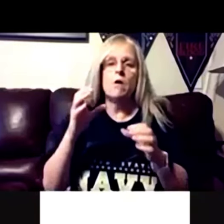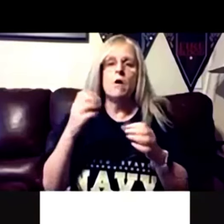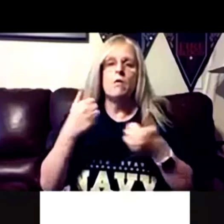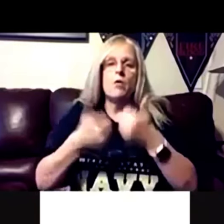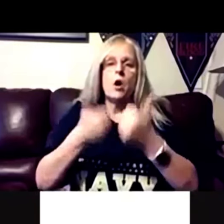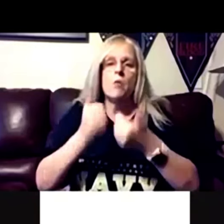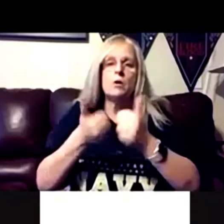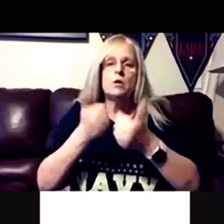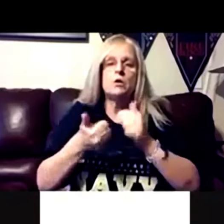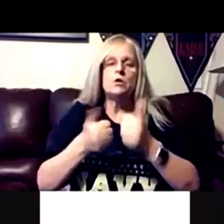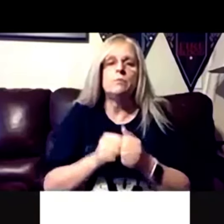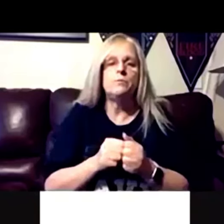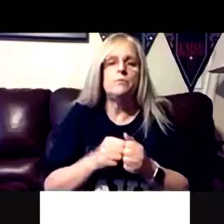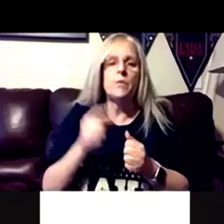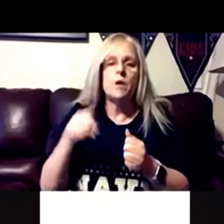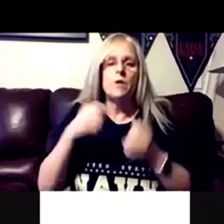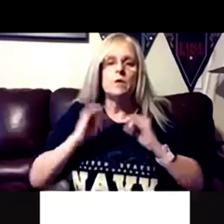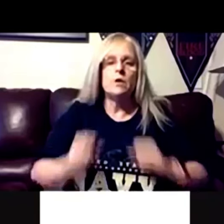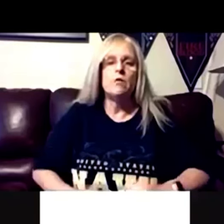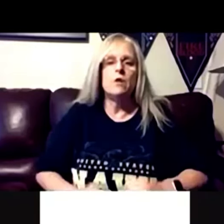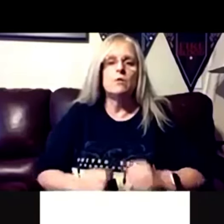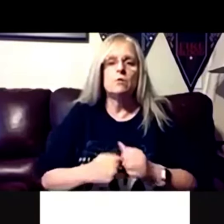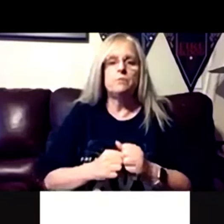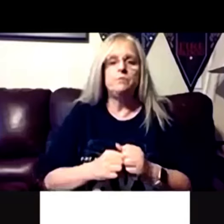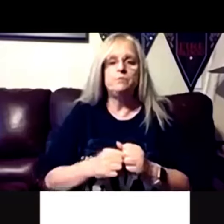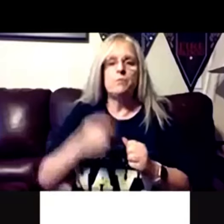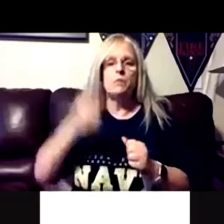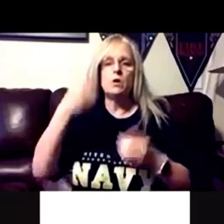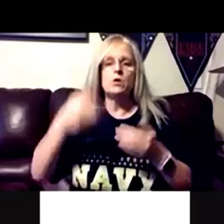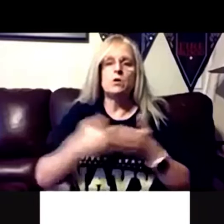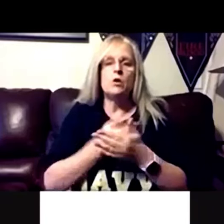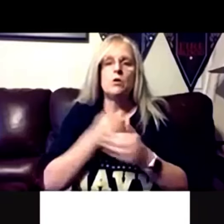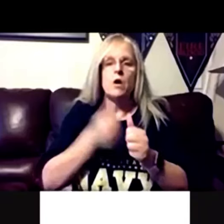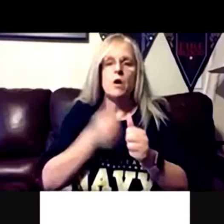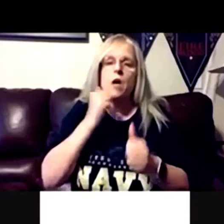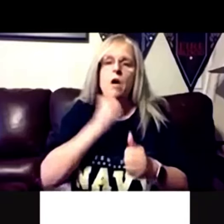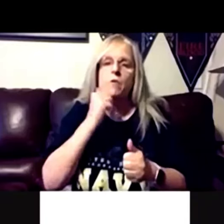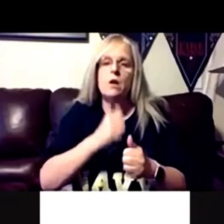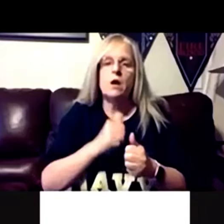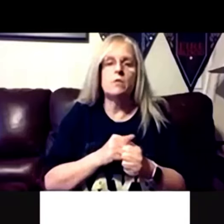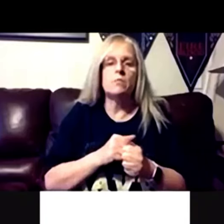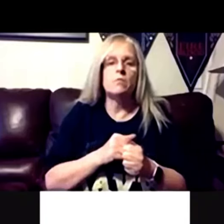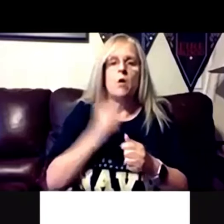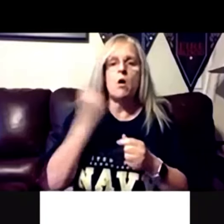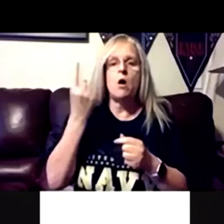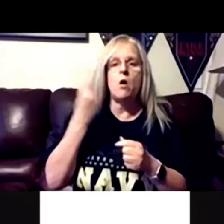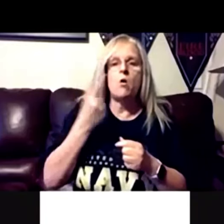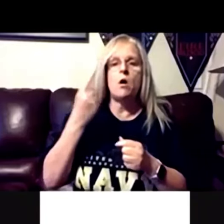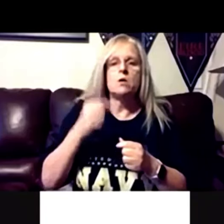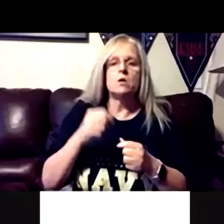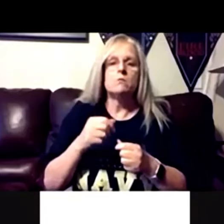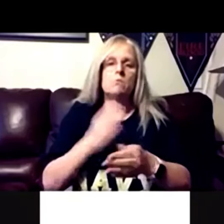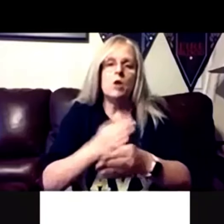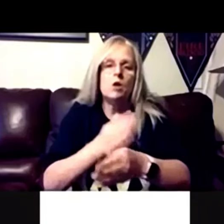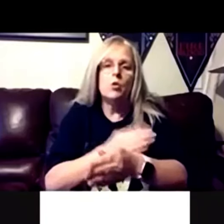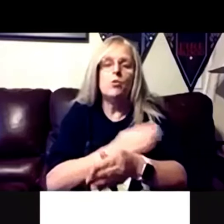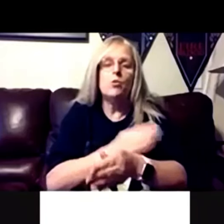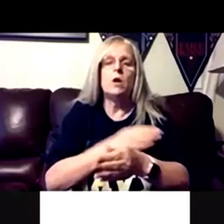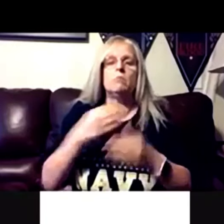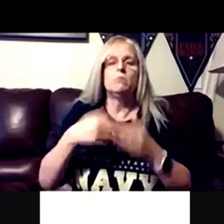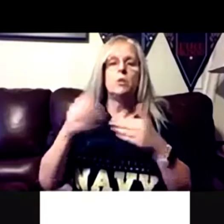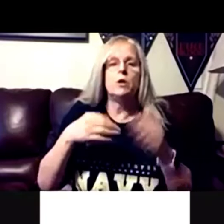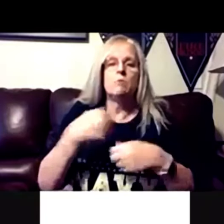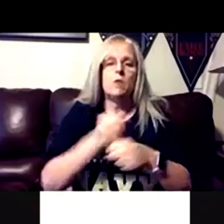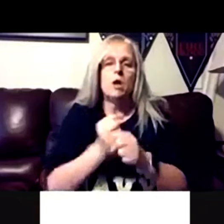these individuals, and they absolutely love it because it's new every day, are always improving, building, making things